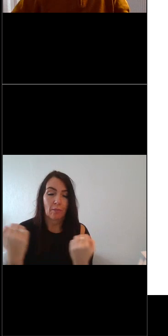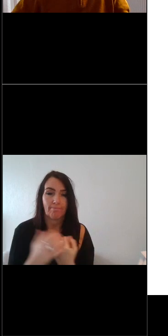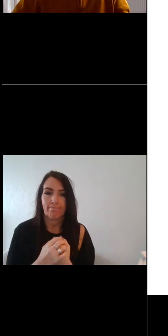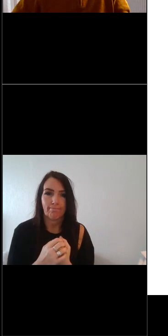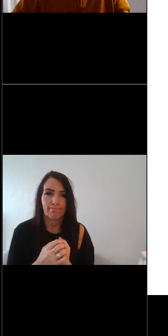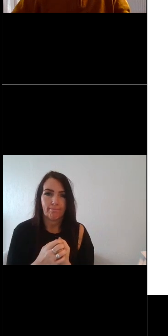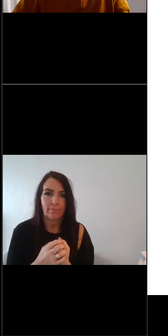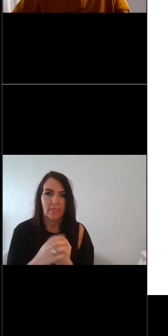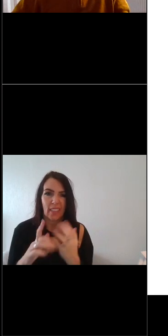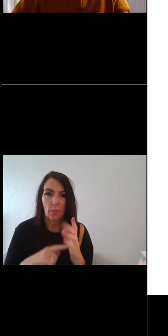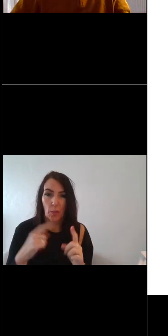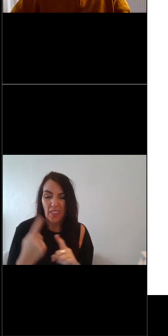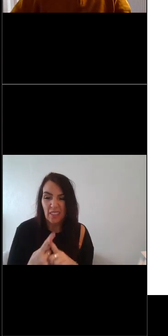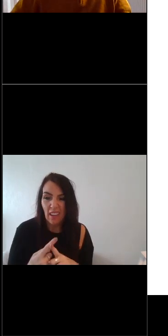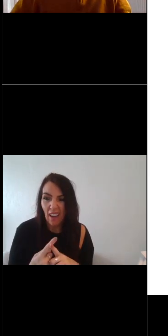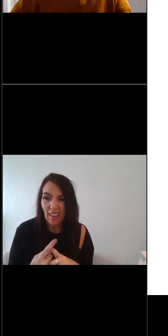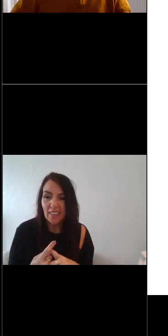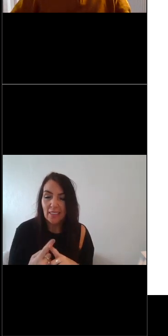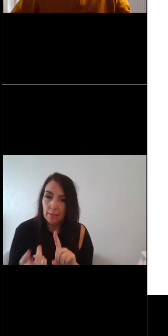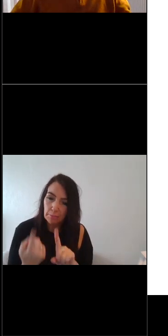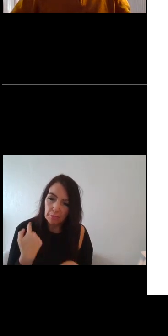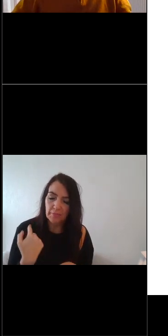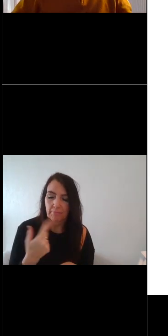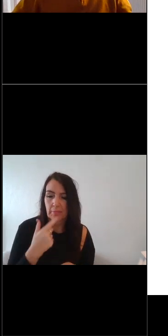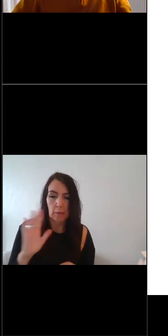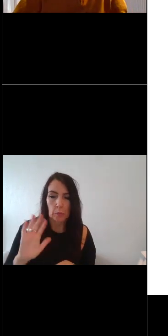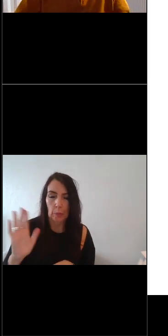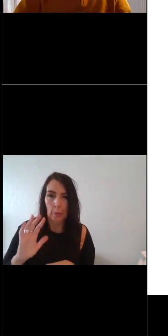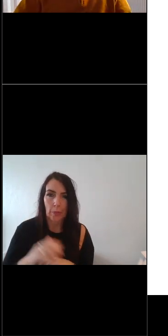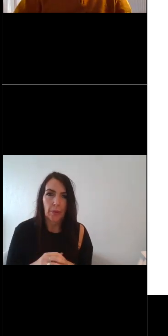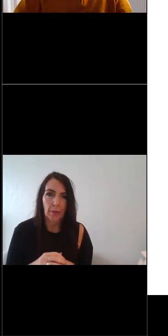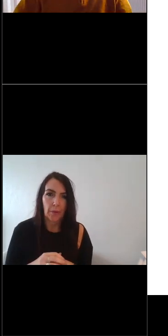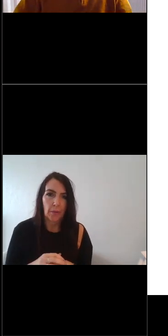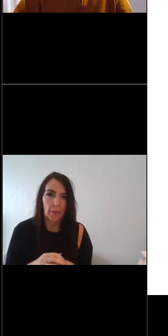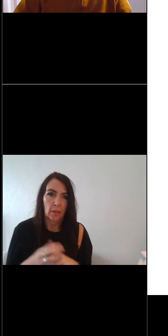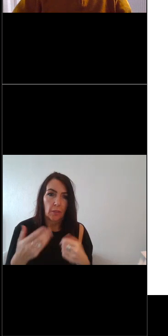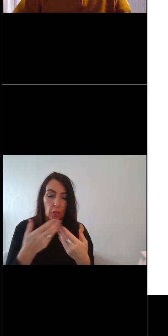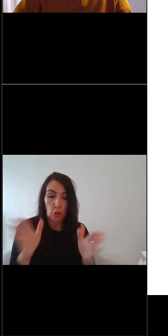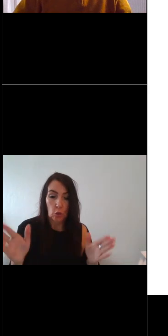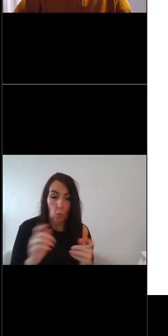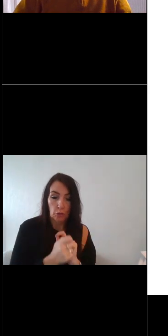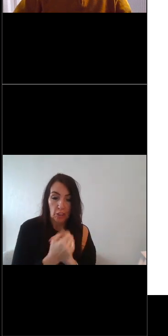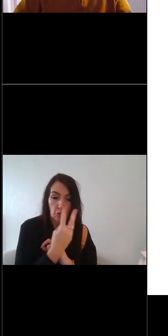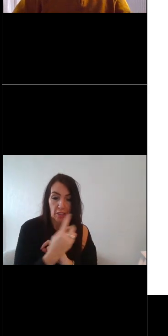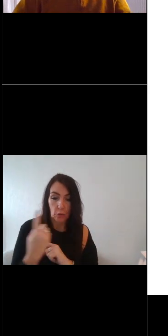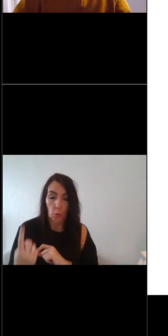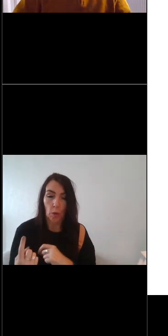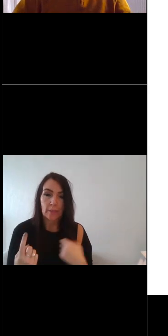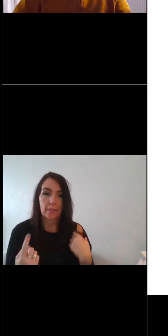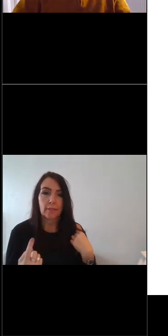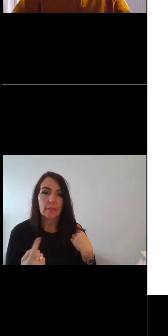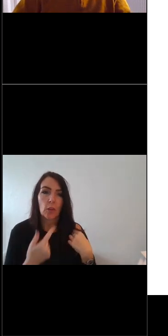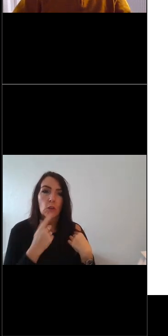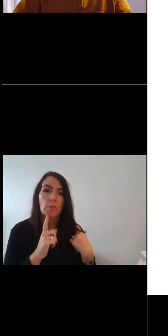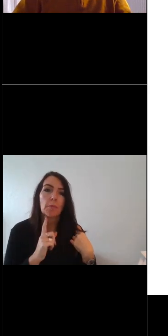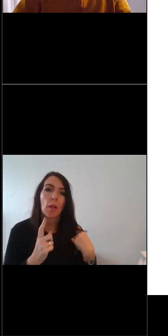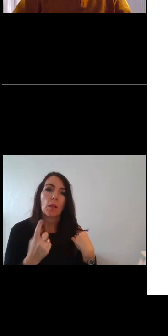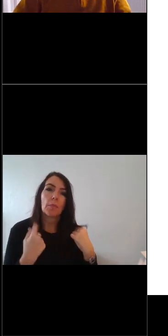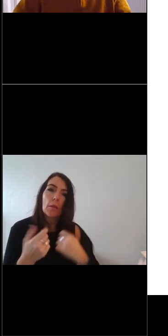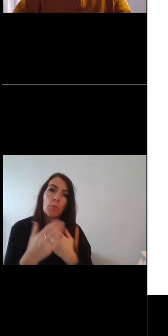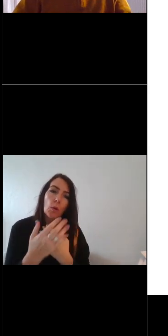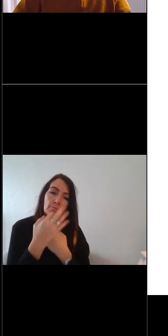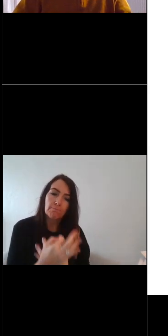with the tax rebates that go with it. I've said about the scopes changing. It may also commit people to car use. So